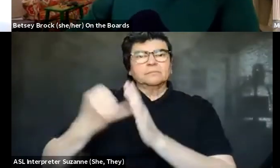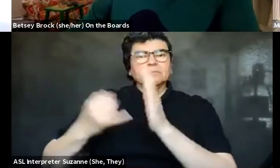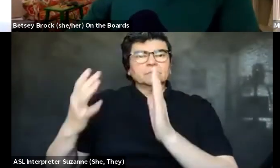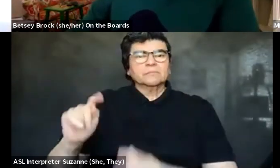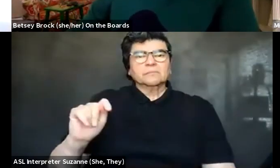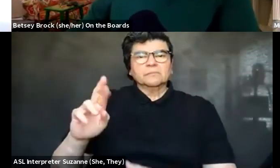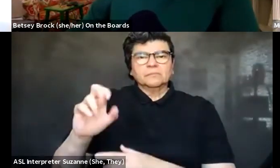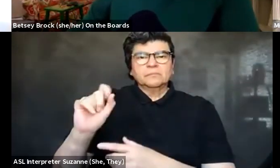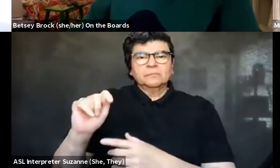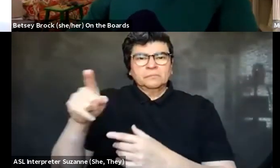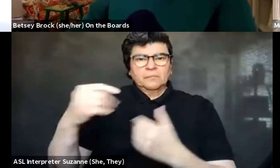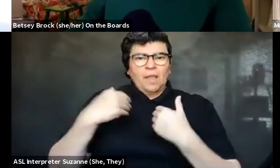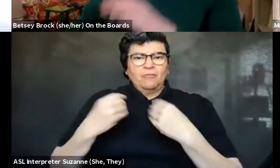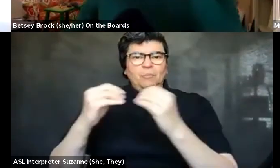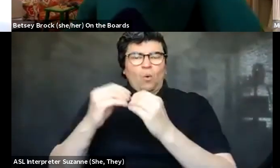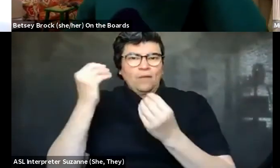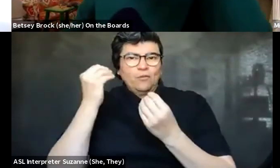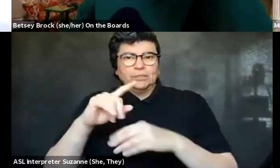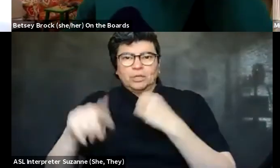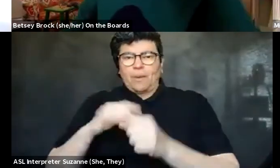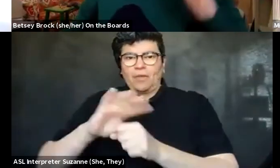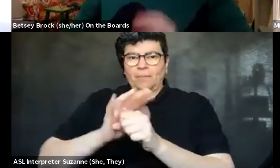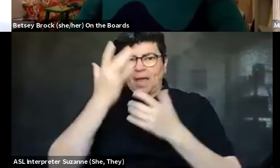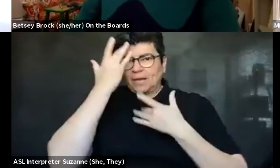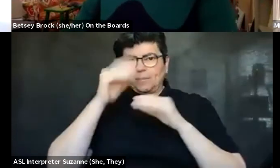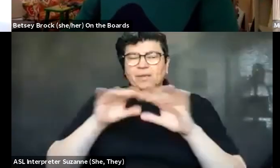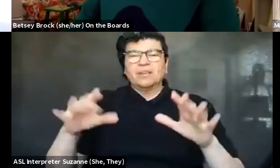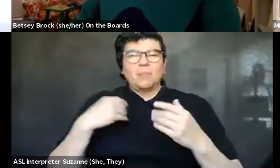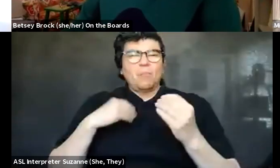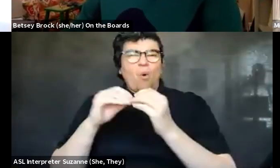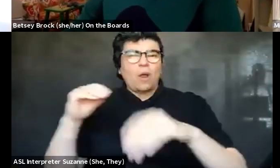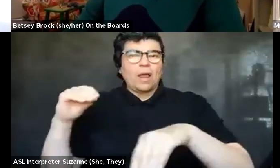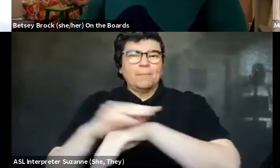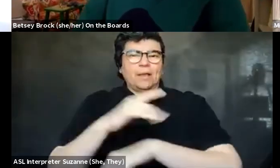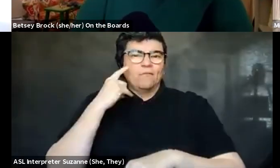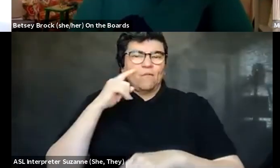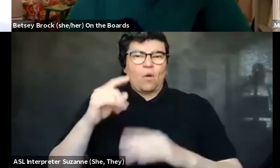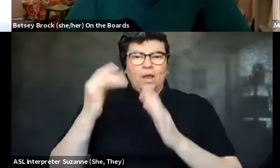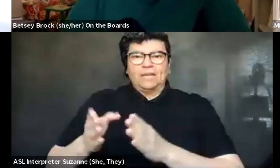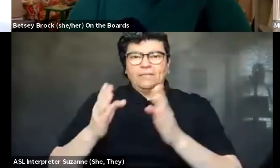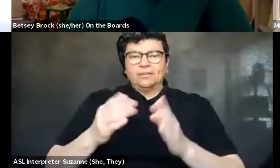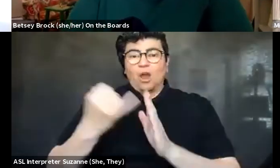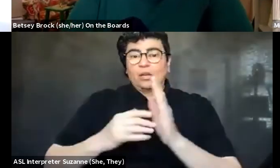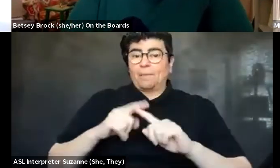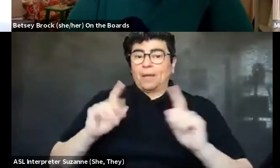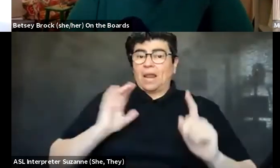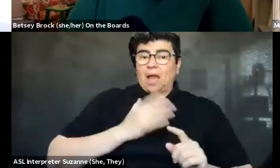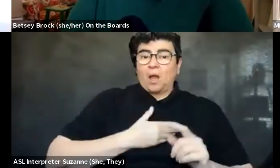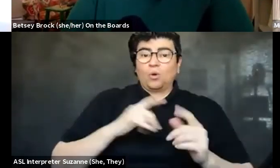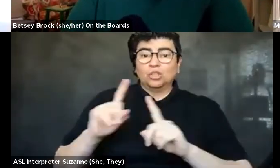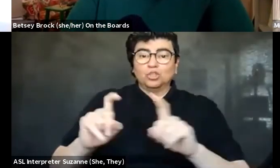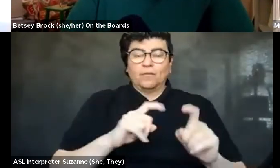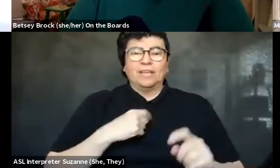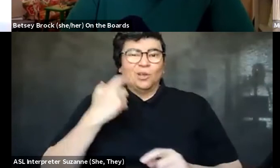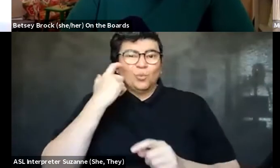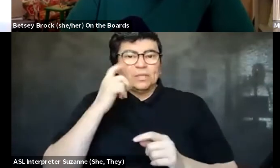and they have more data related specifically to the impacts on individual artists. But in our survey, both the recent data collection and